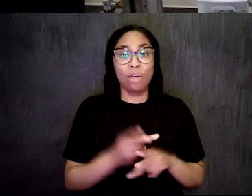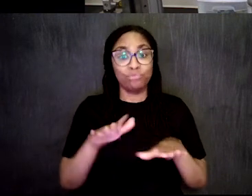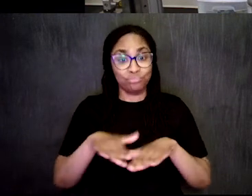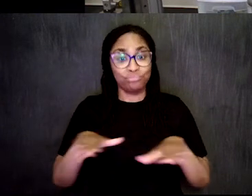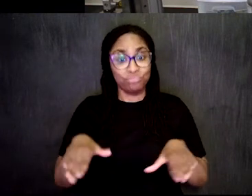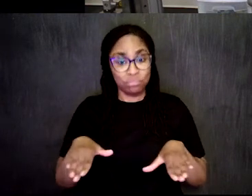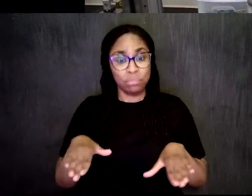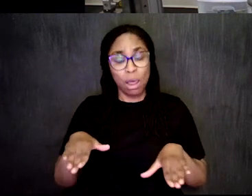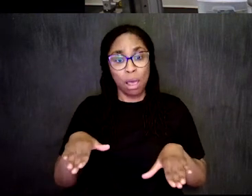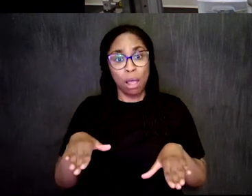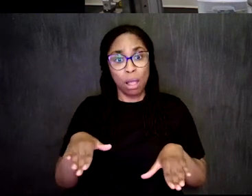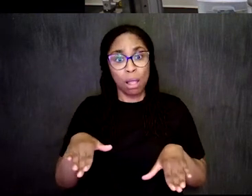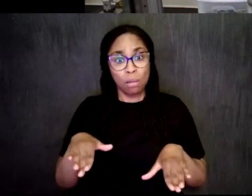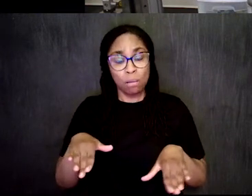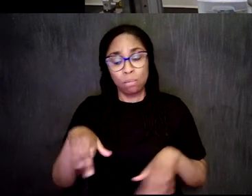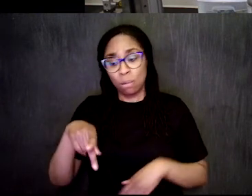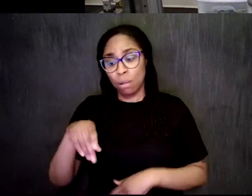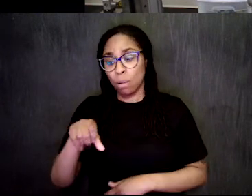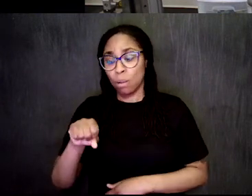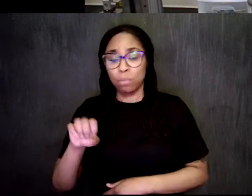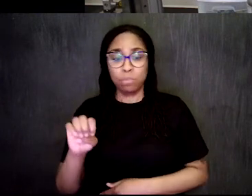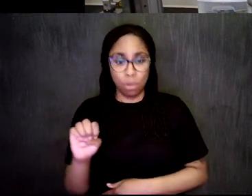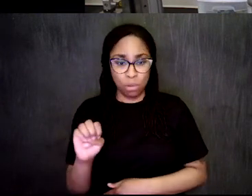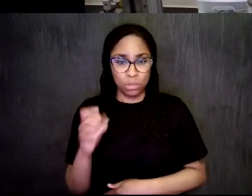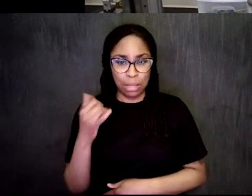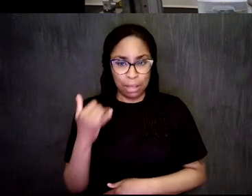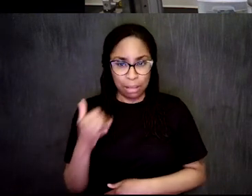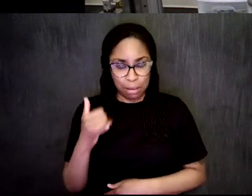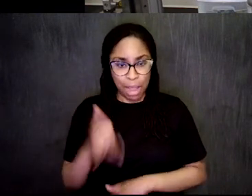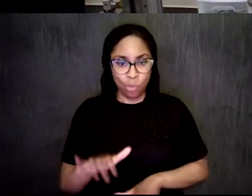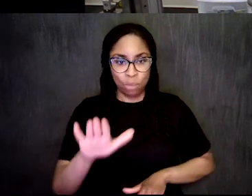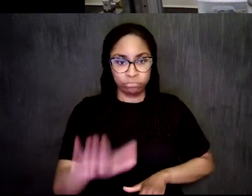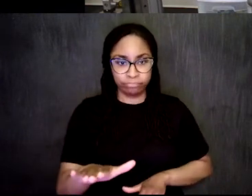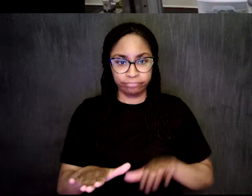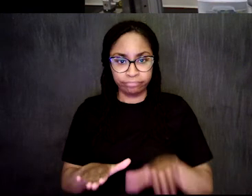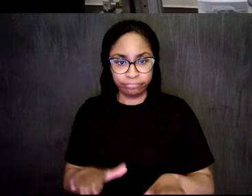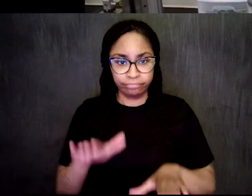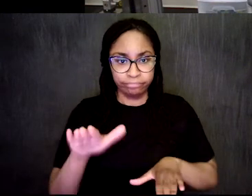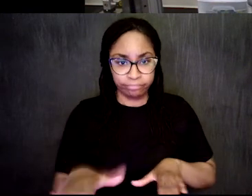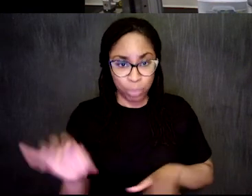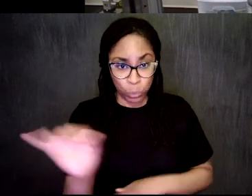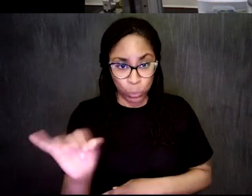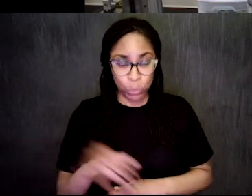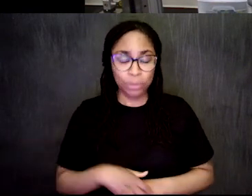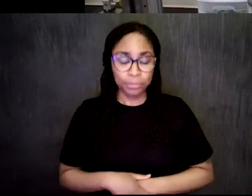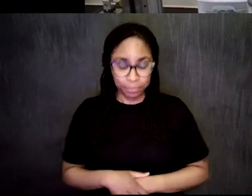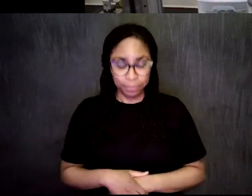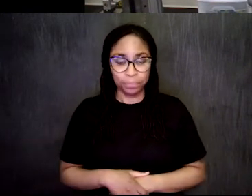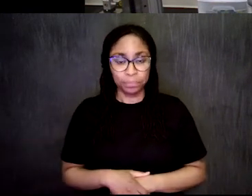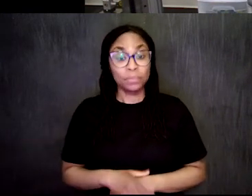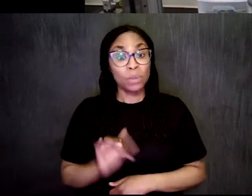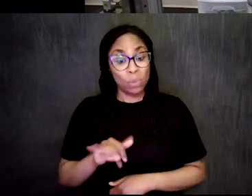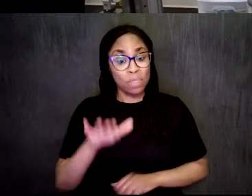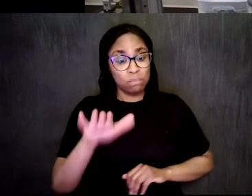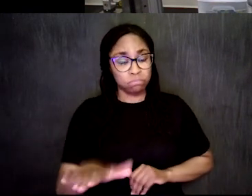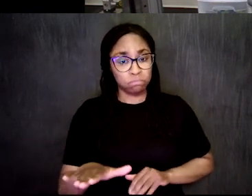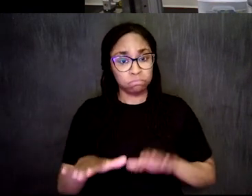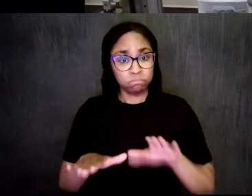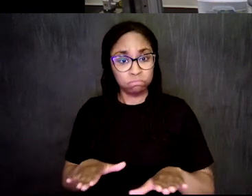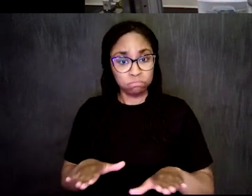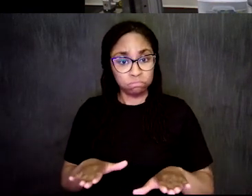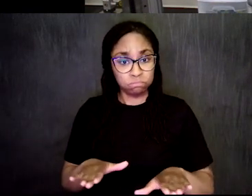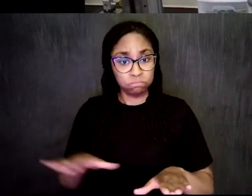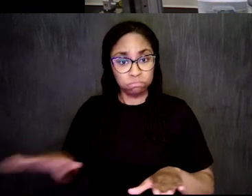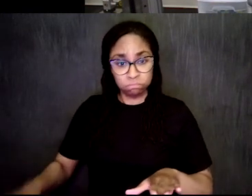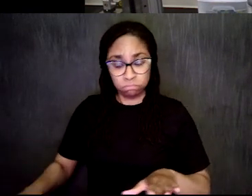child's pose. So we're going to have the same finishing position, but we're going to do some lateral walks with it. So when we do the